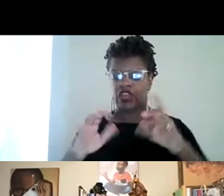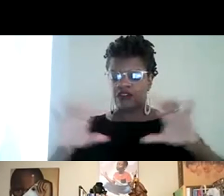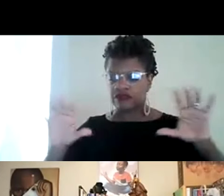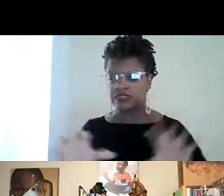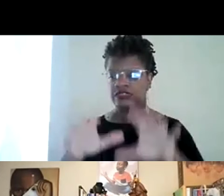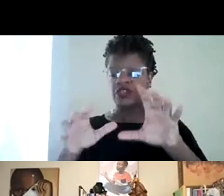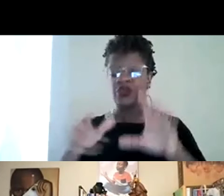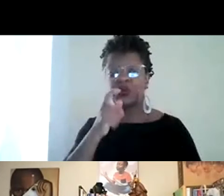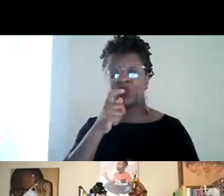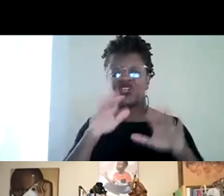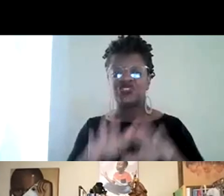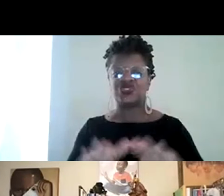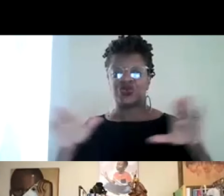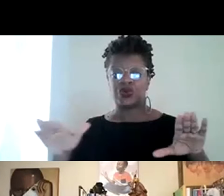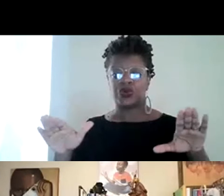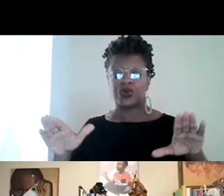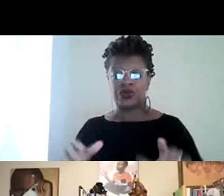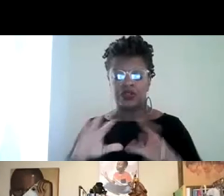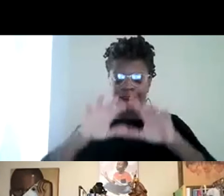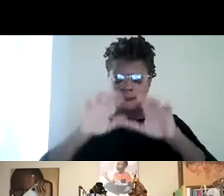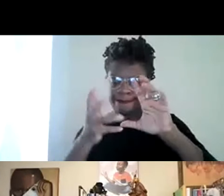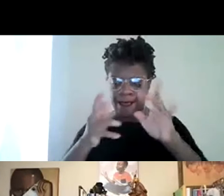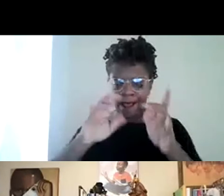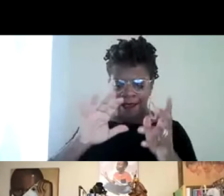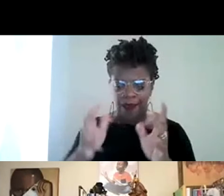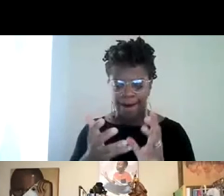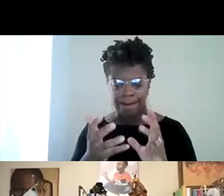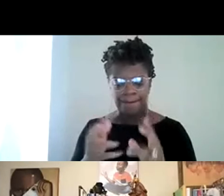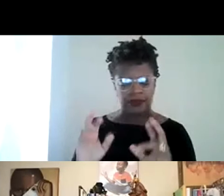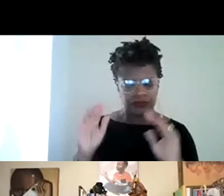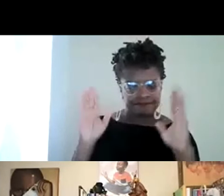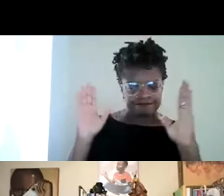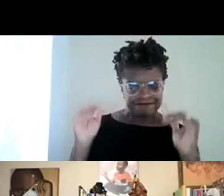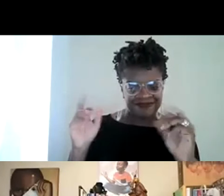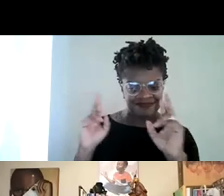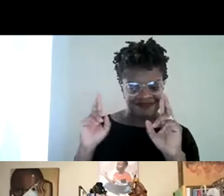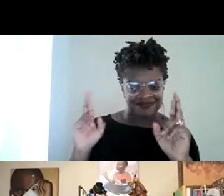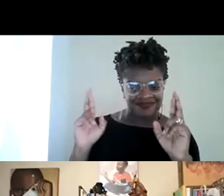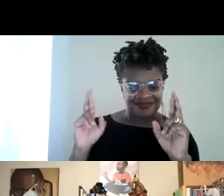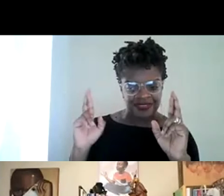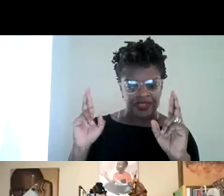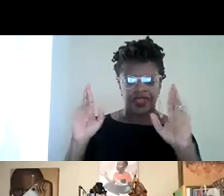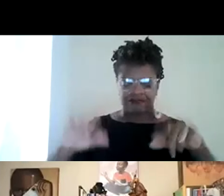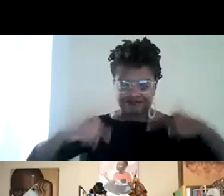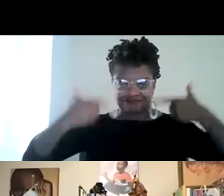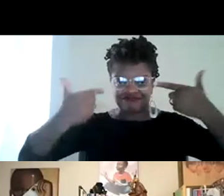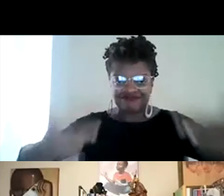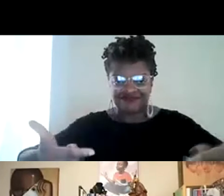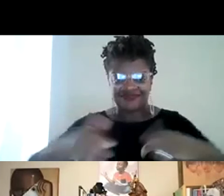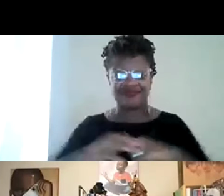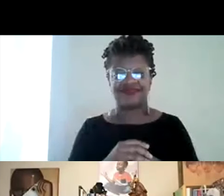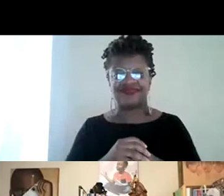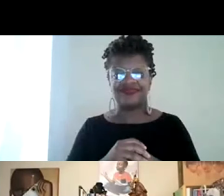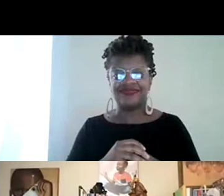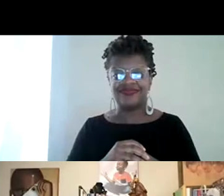our hope in them and prepare them to take the banner from our hands. And I think many of you may have